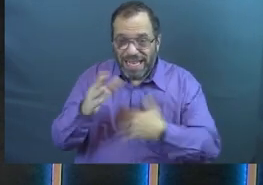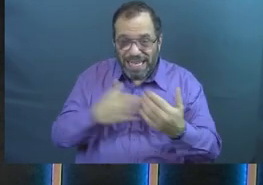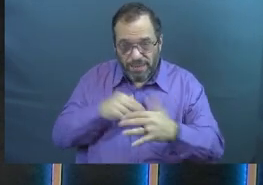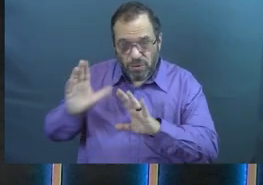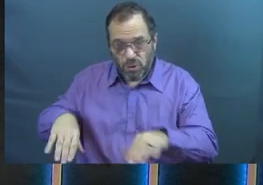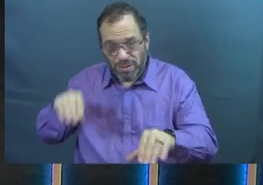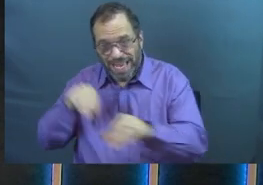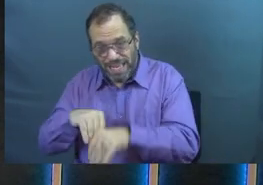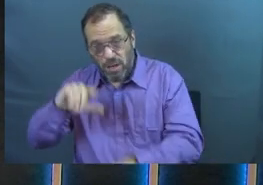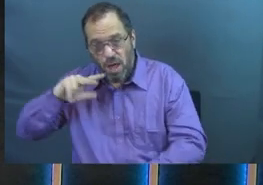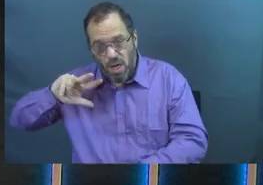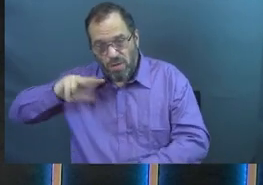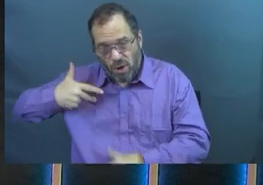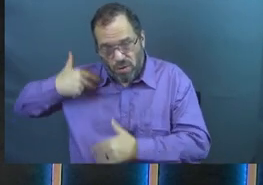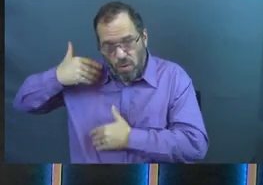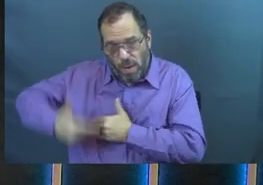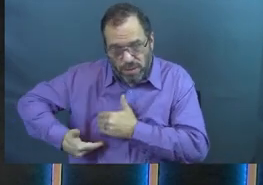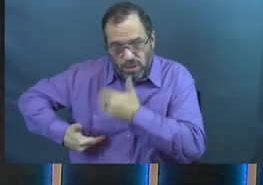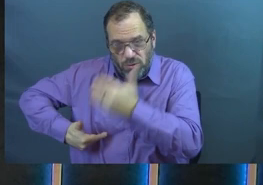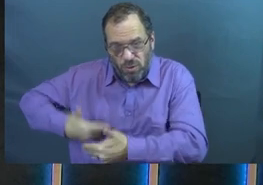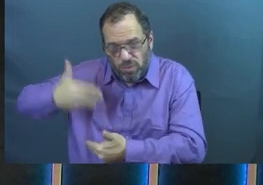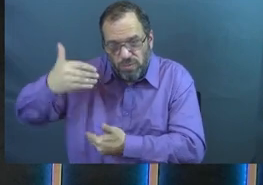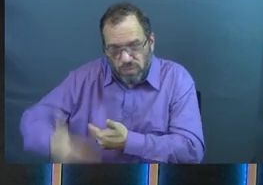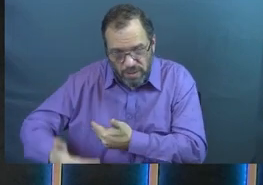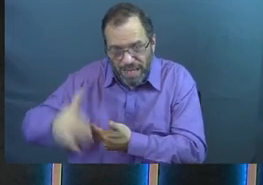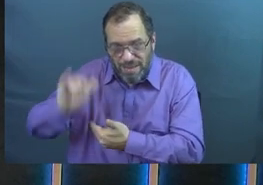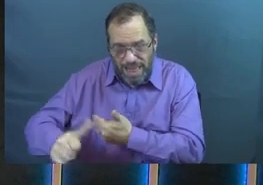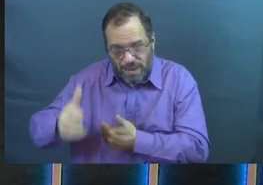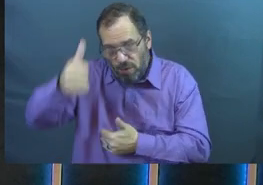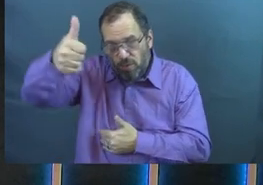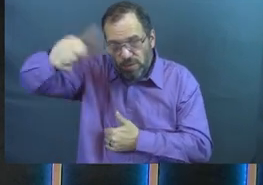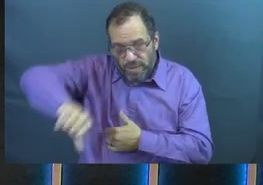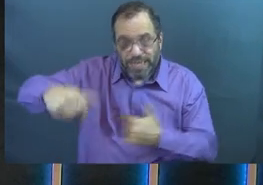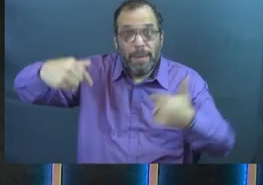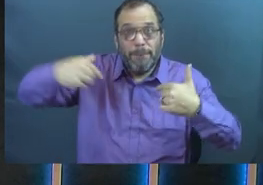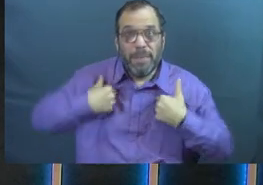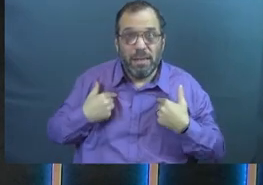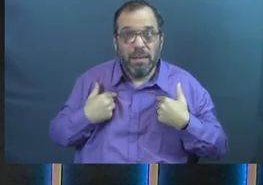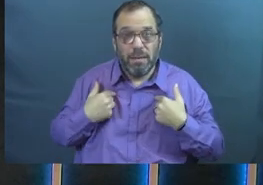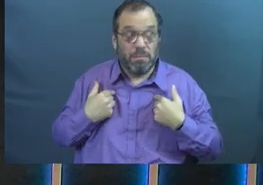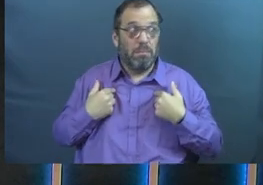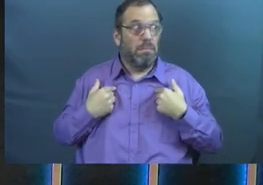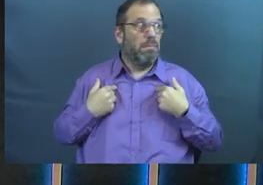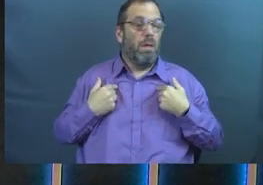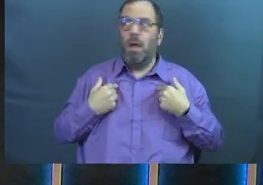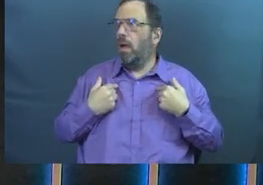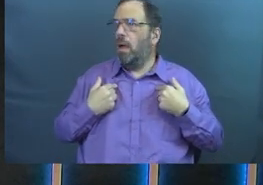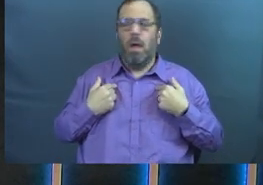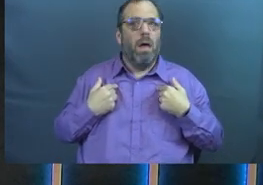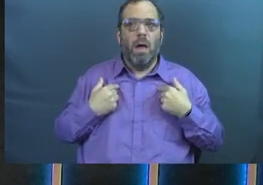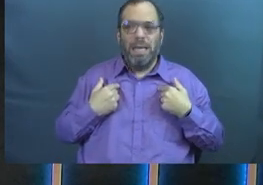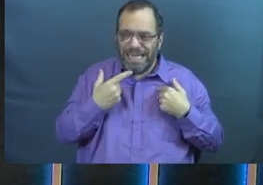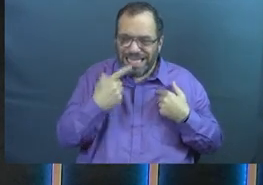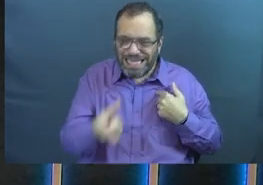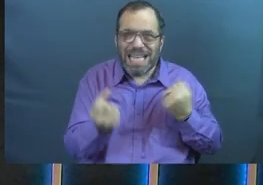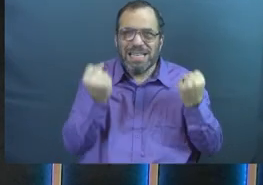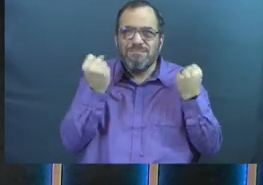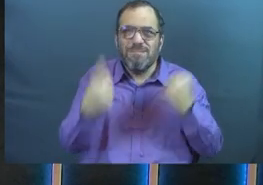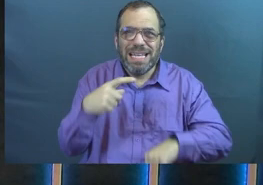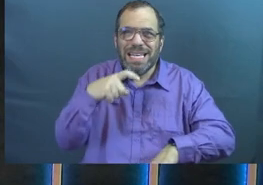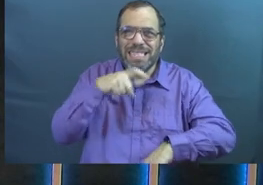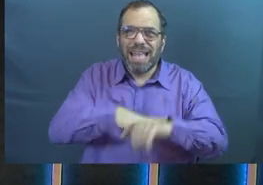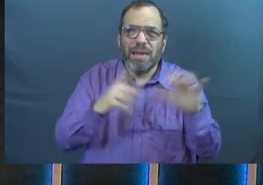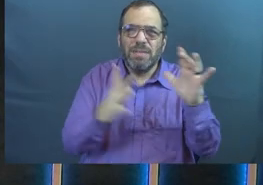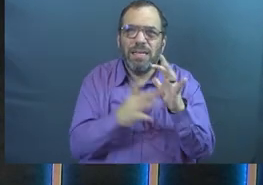even children in the third and fourth generations of those who reject me. God says this multiple times in the